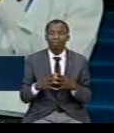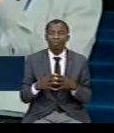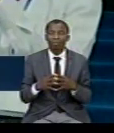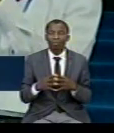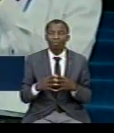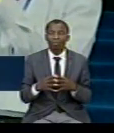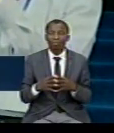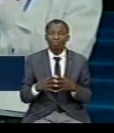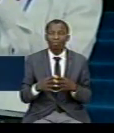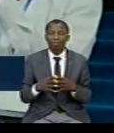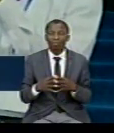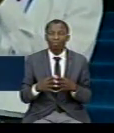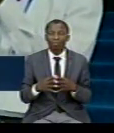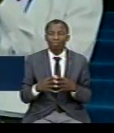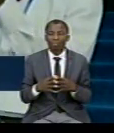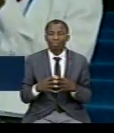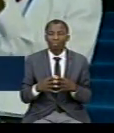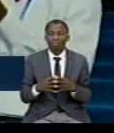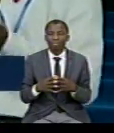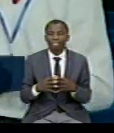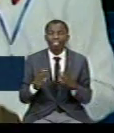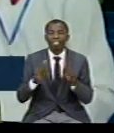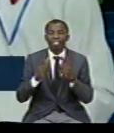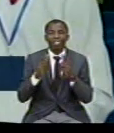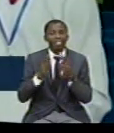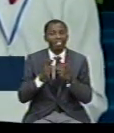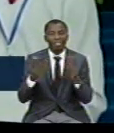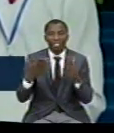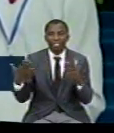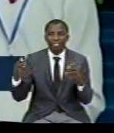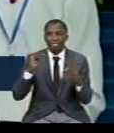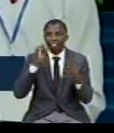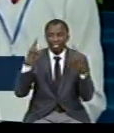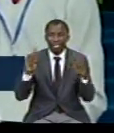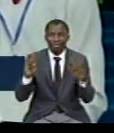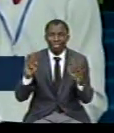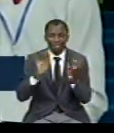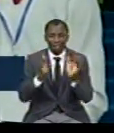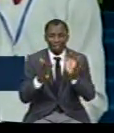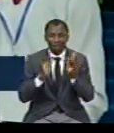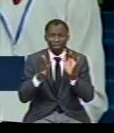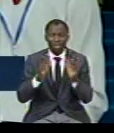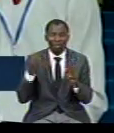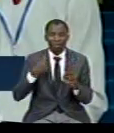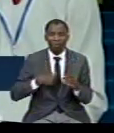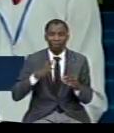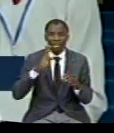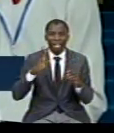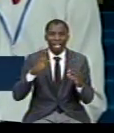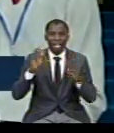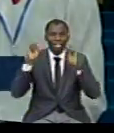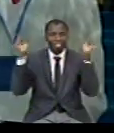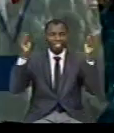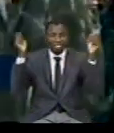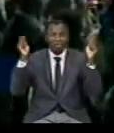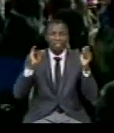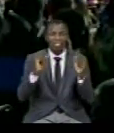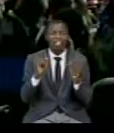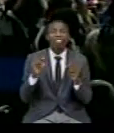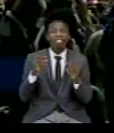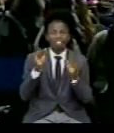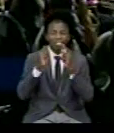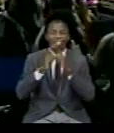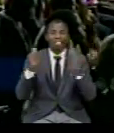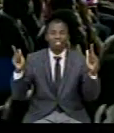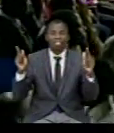Great things are happening online. We are indeed celebrating the supernatural deliverance that